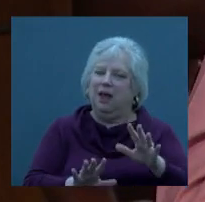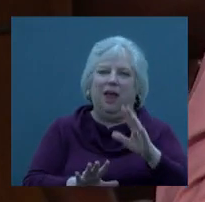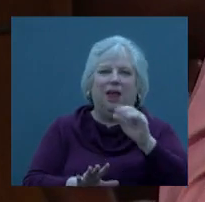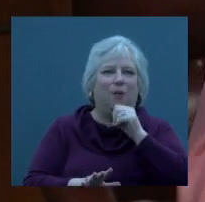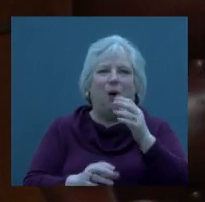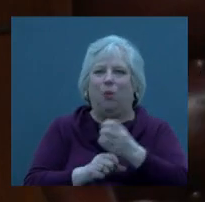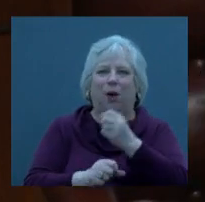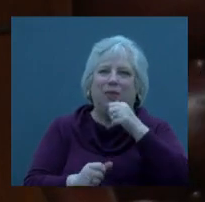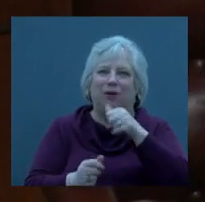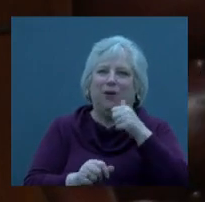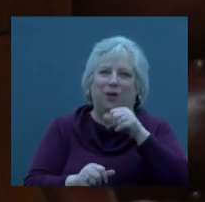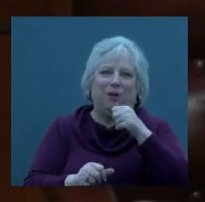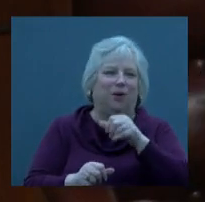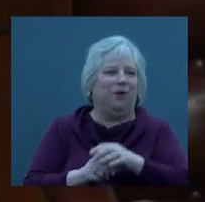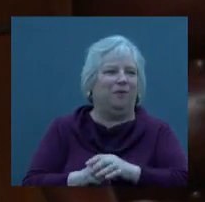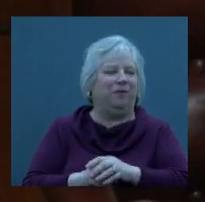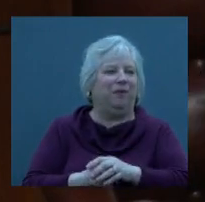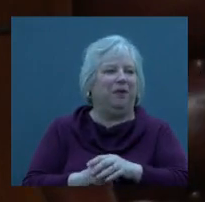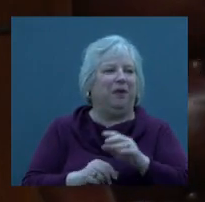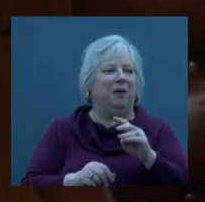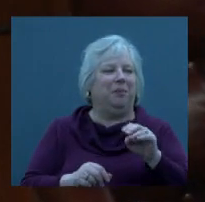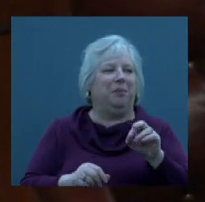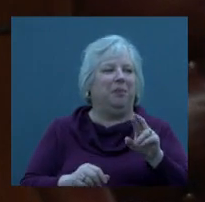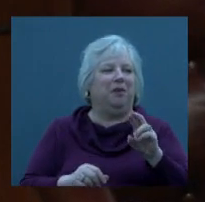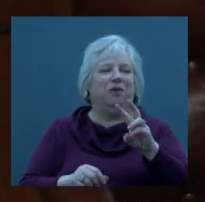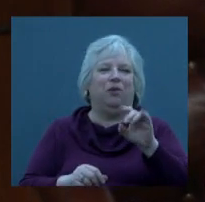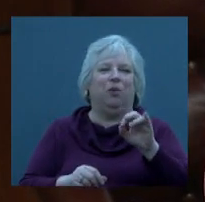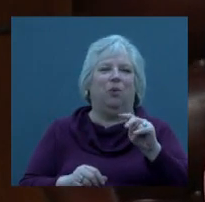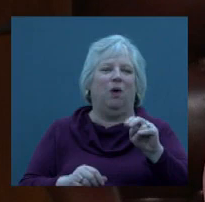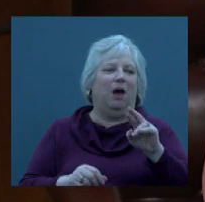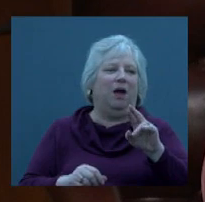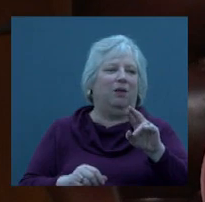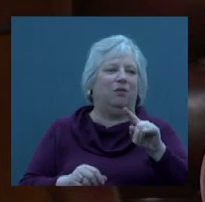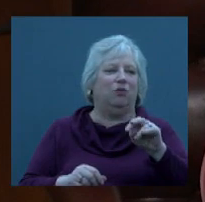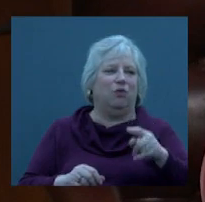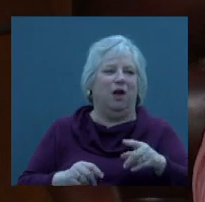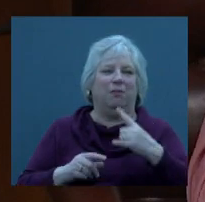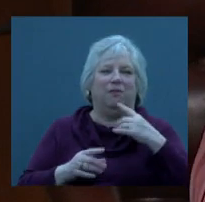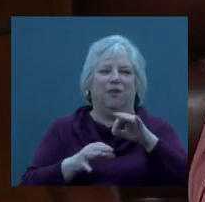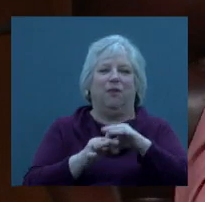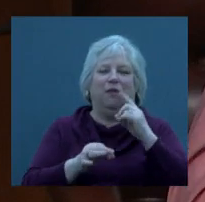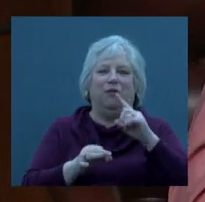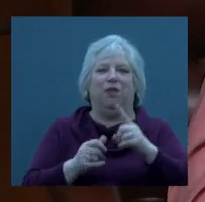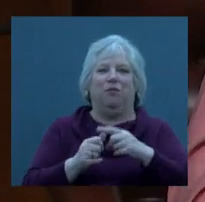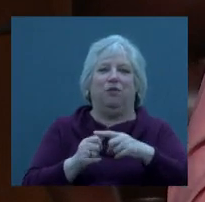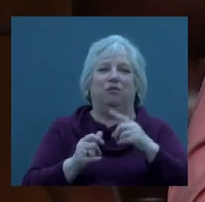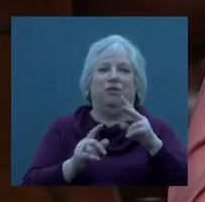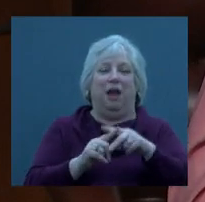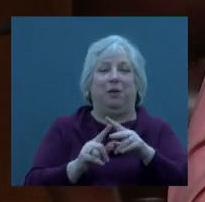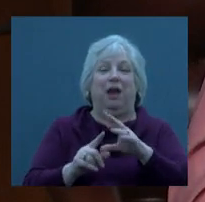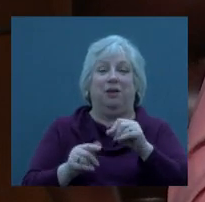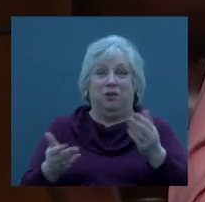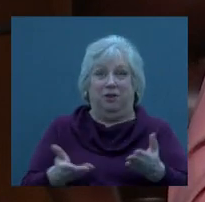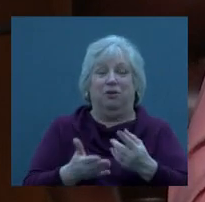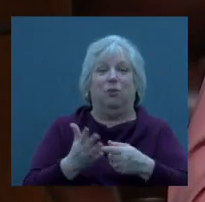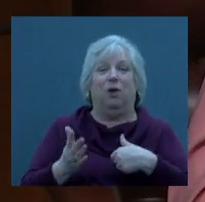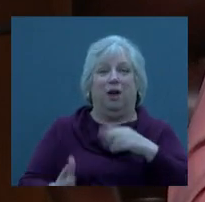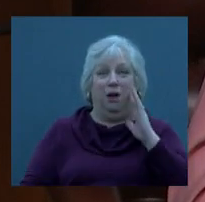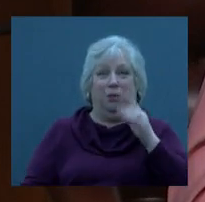Mr. Weintraub drug my name into this as voting for the original application, and here's what I'm going to say, that